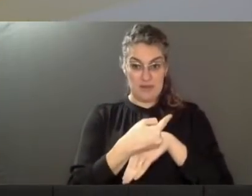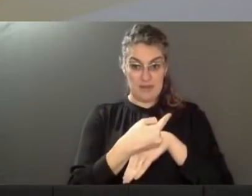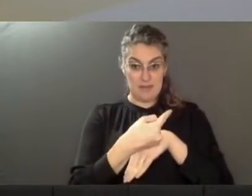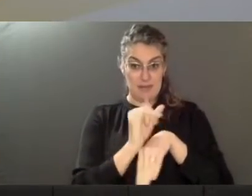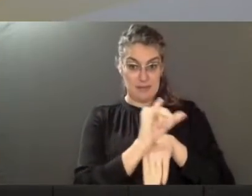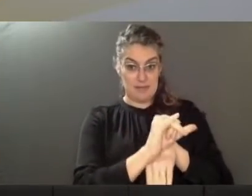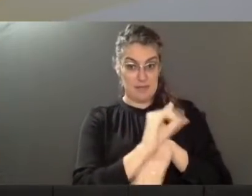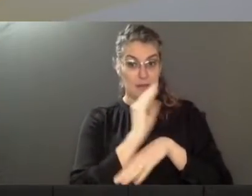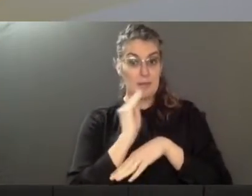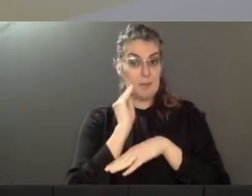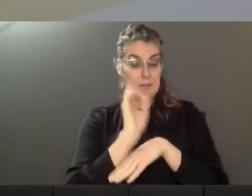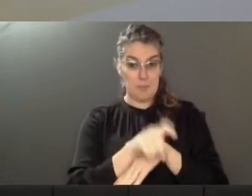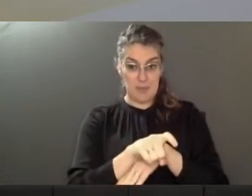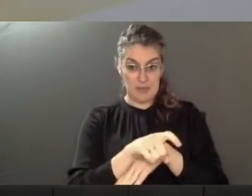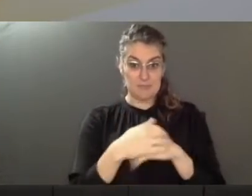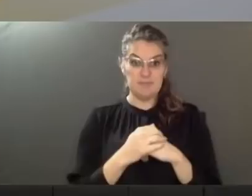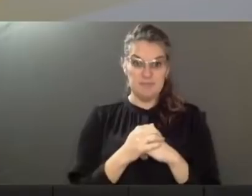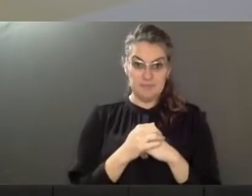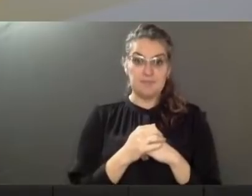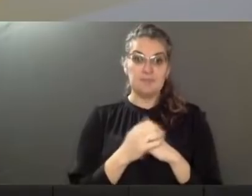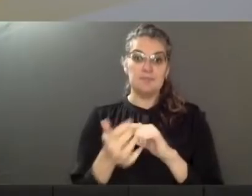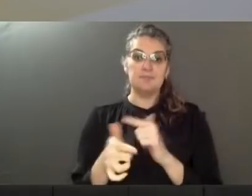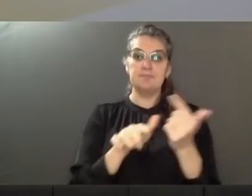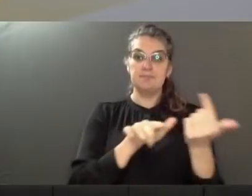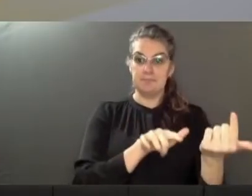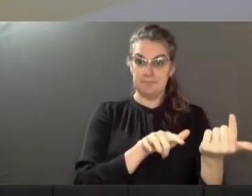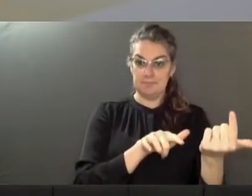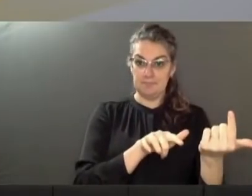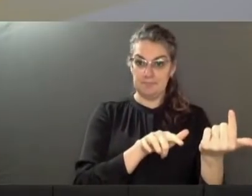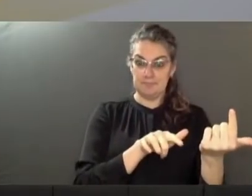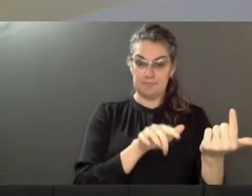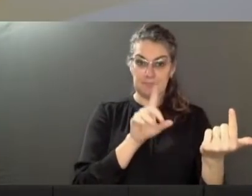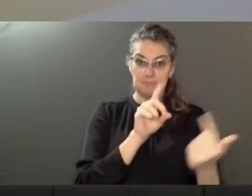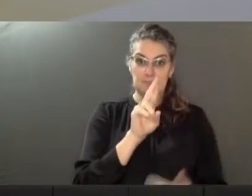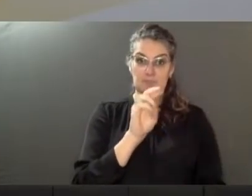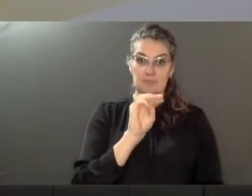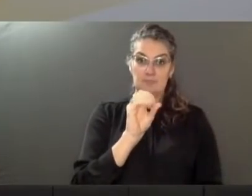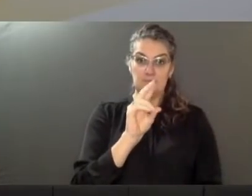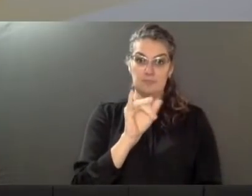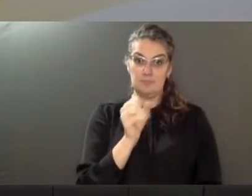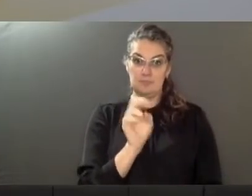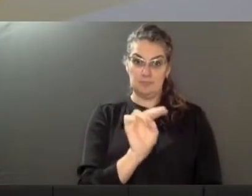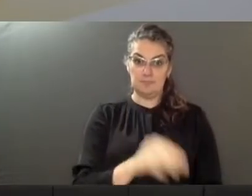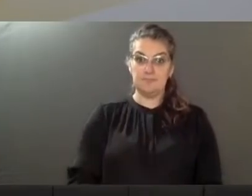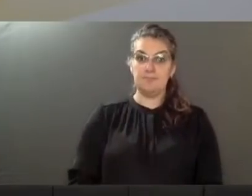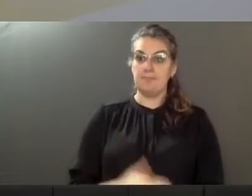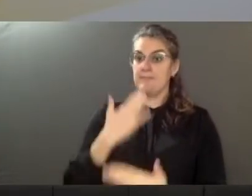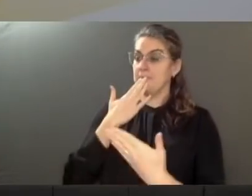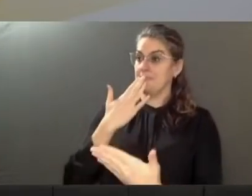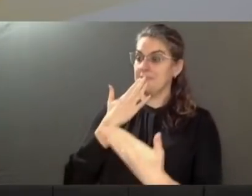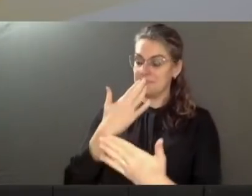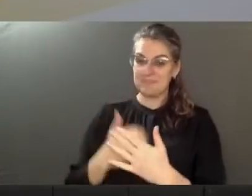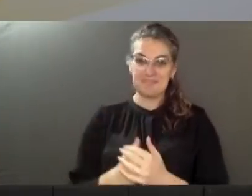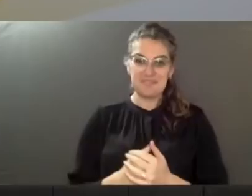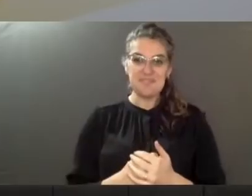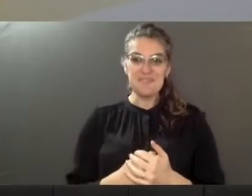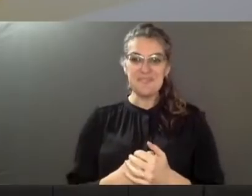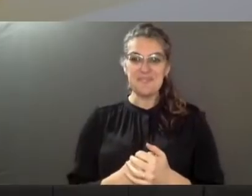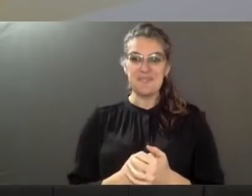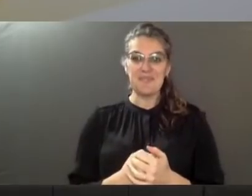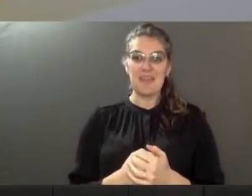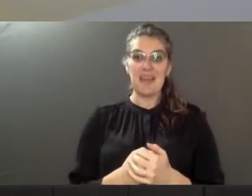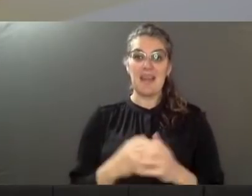Thank you, Premier. Good morning. And I know I end the briefing today by talking about how